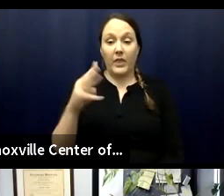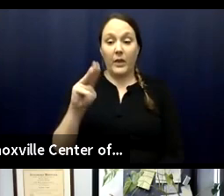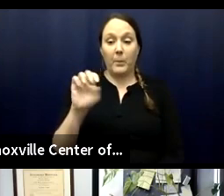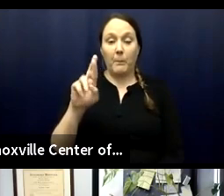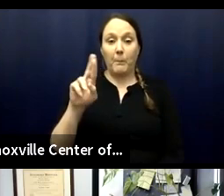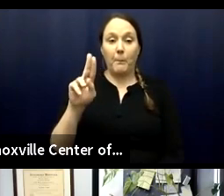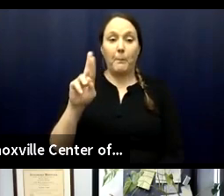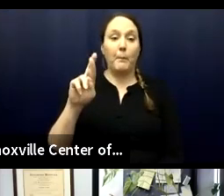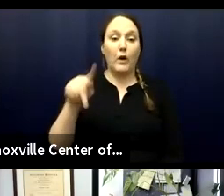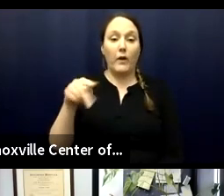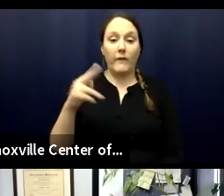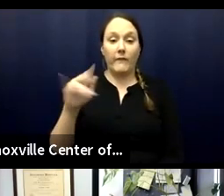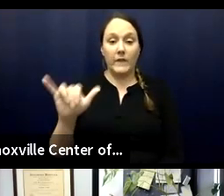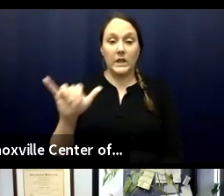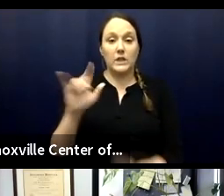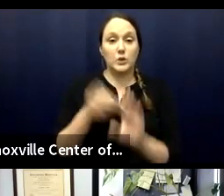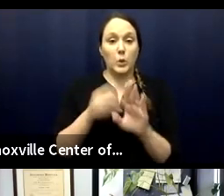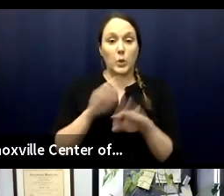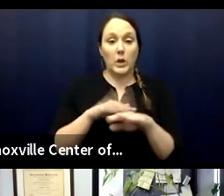Zoom.